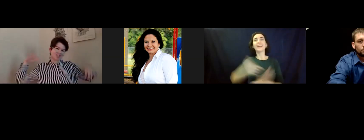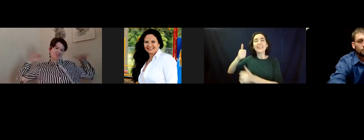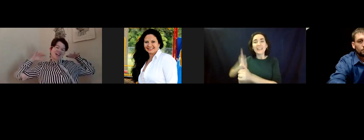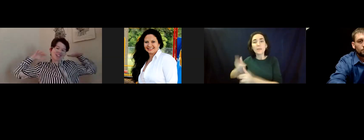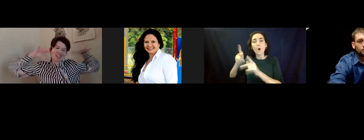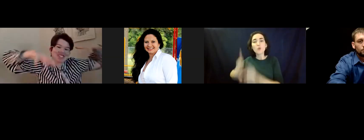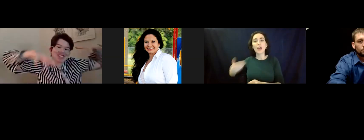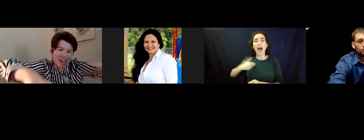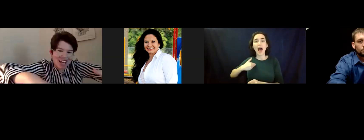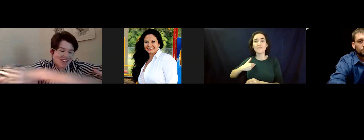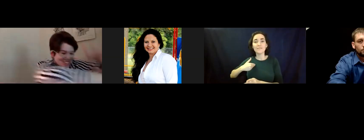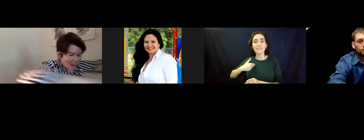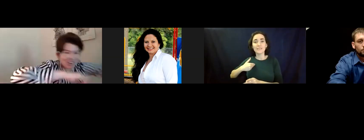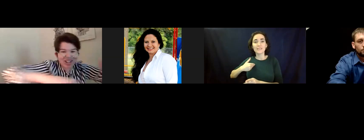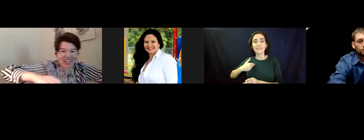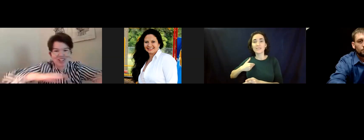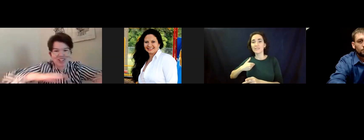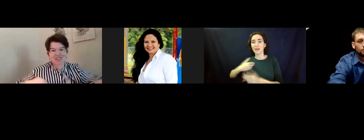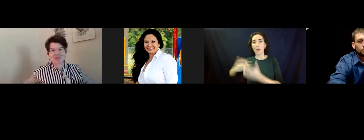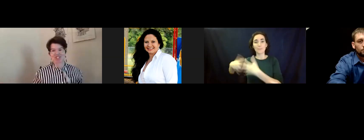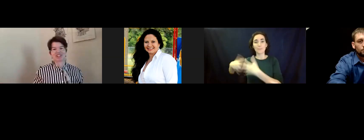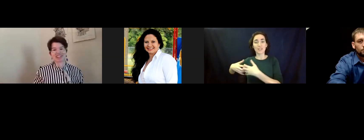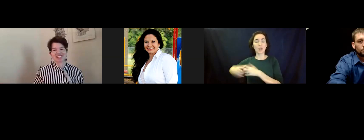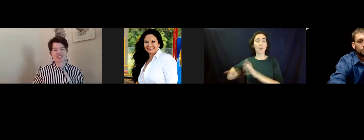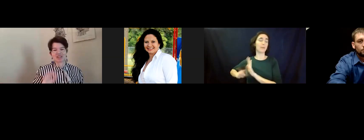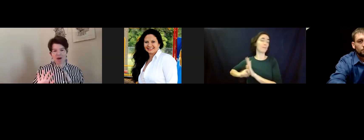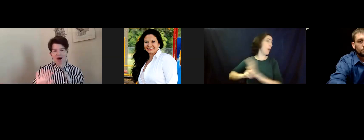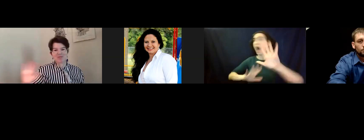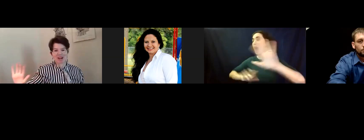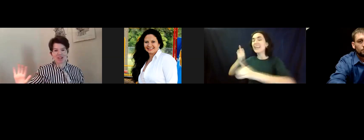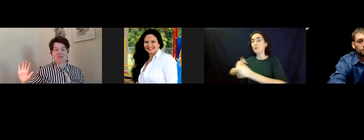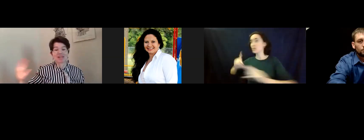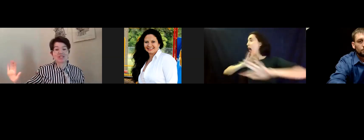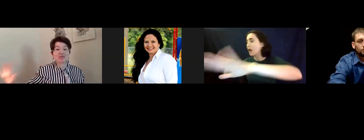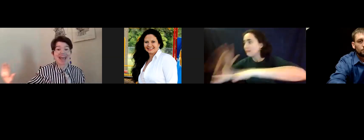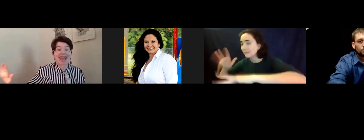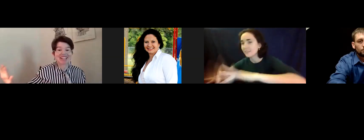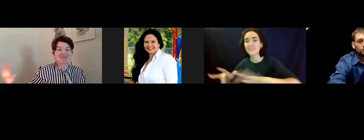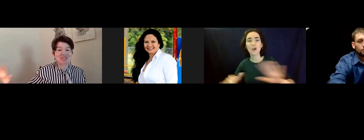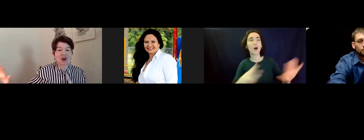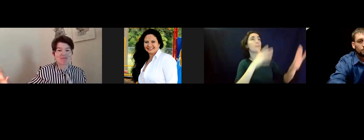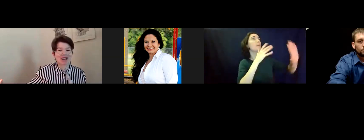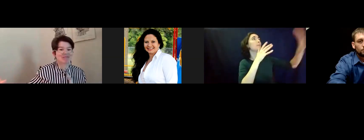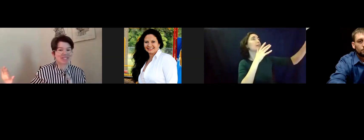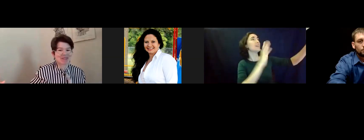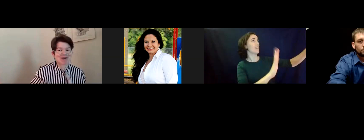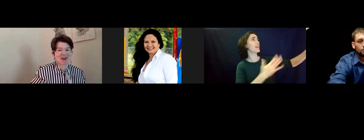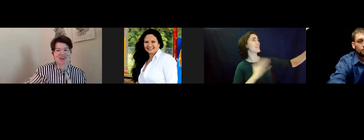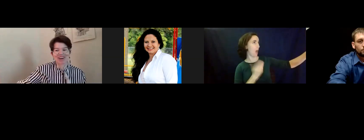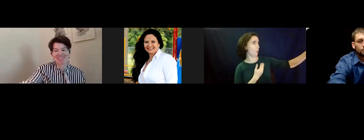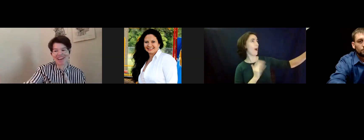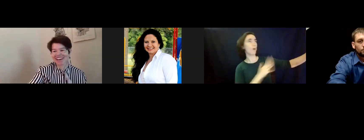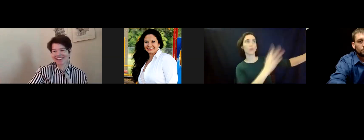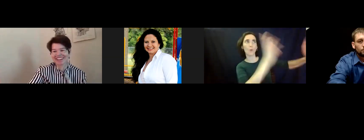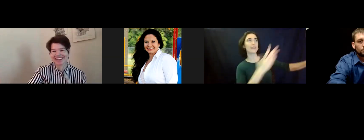feeding tube like dive down to go and try to turn off their machinery. And so like moms would tell their moms, it's okay, it's our pump, don't